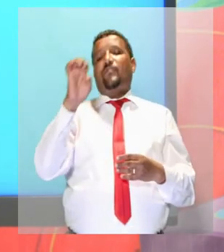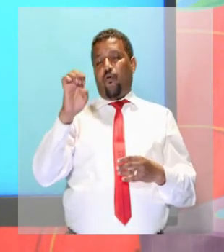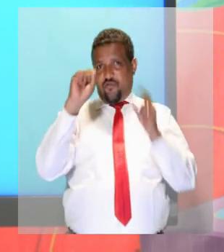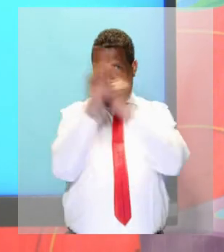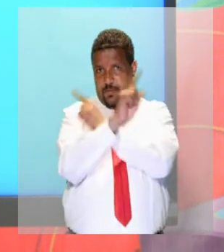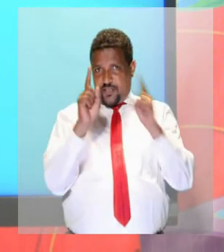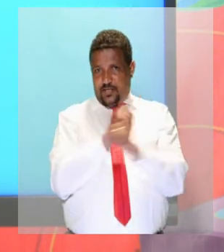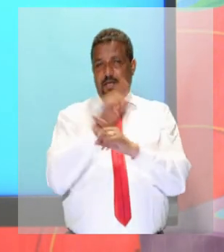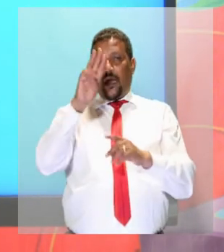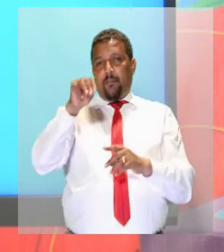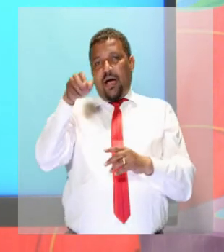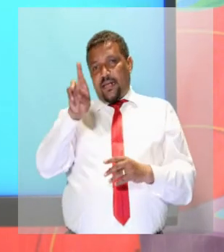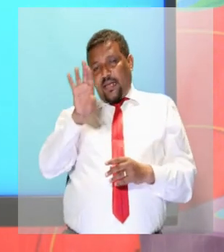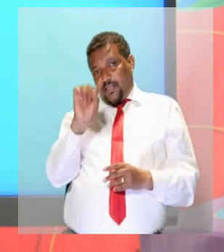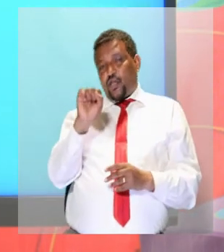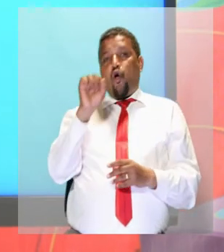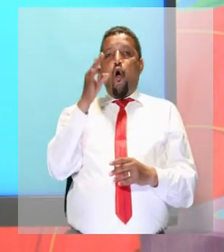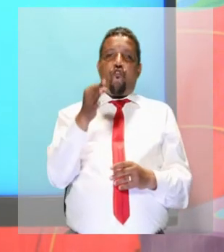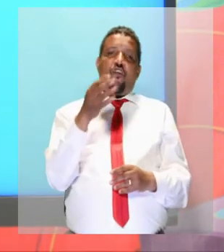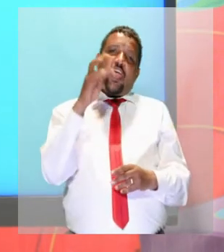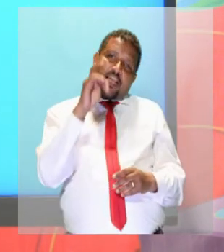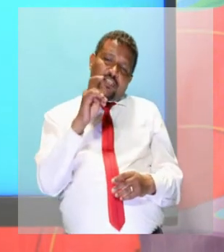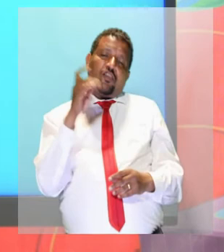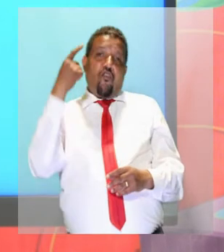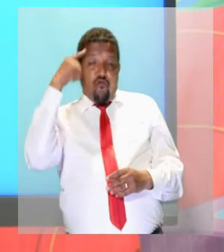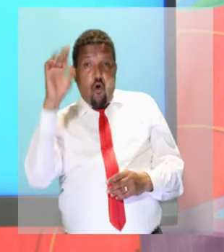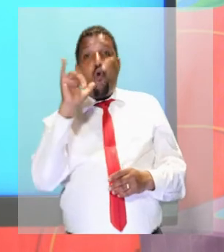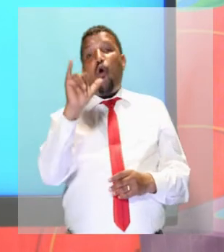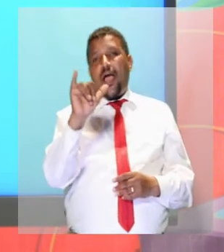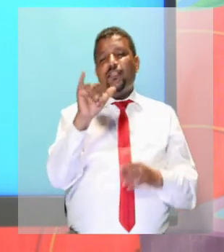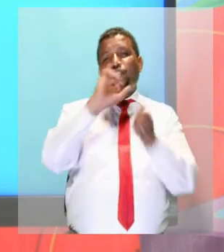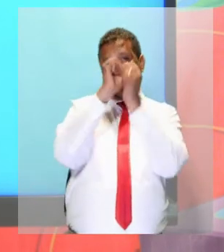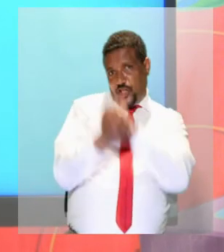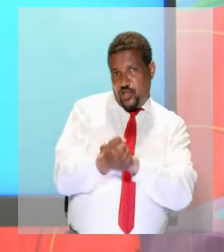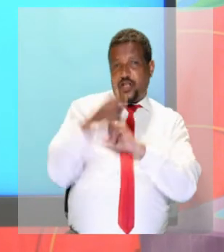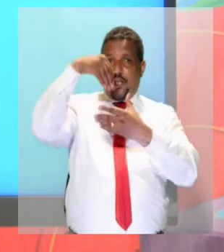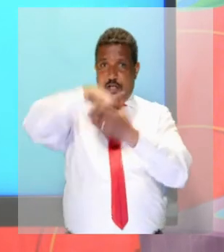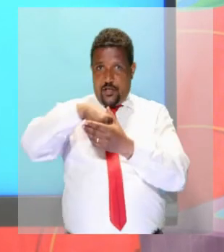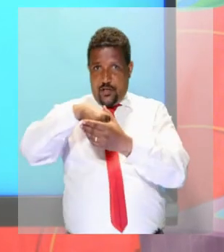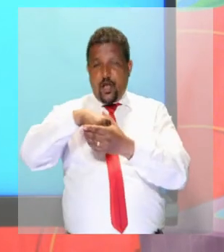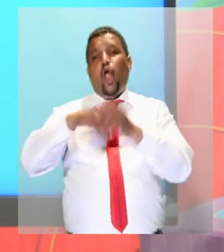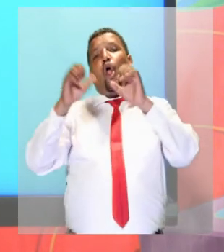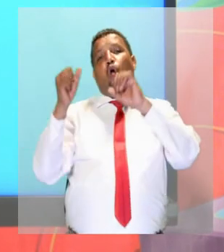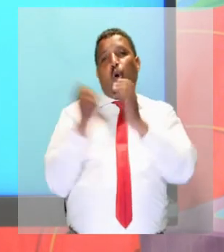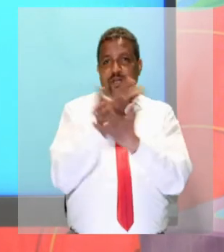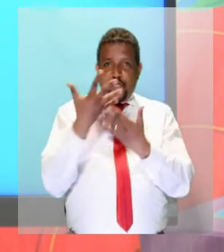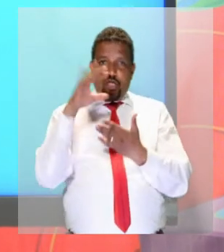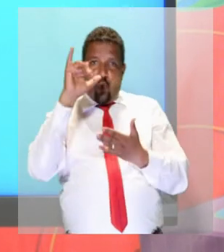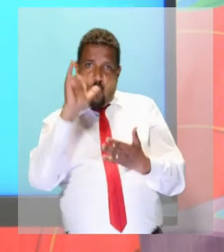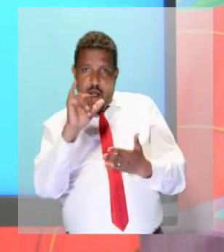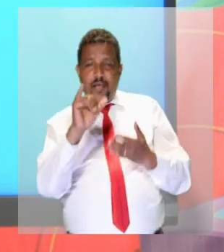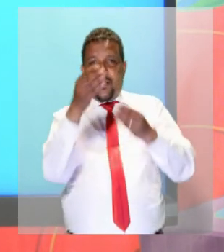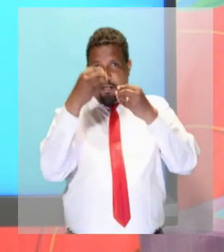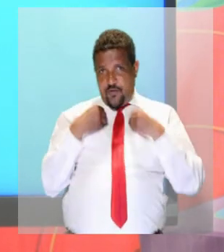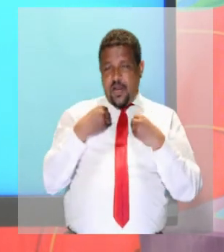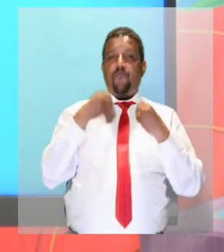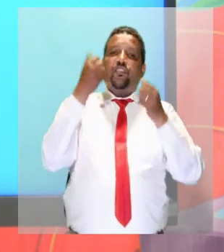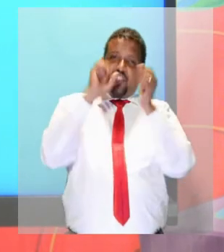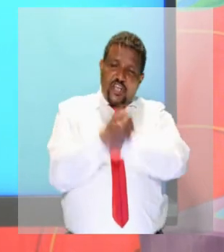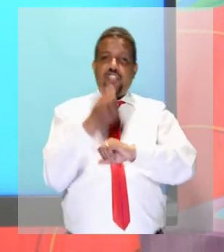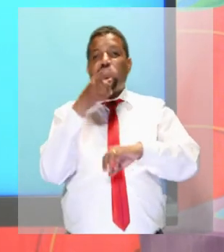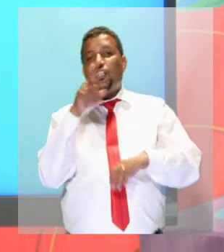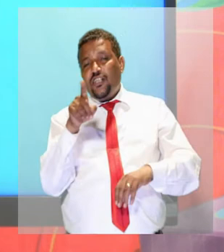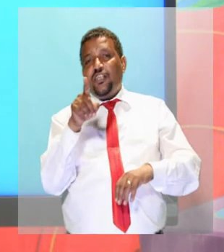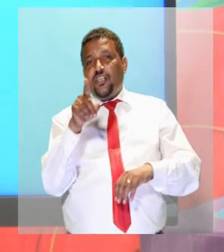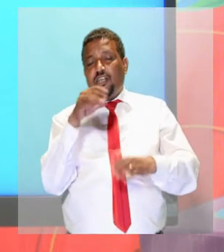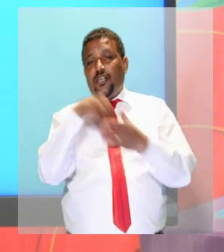substitution, MRS, of X for Y is the changing commodity Y that is given up for the changing commodity